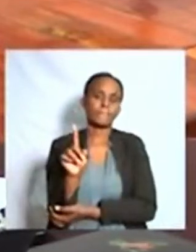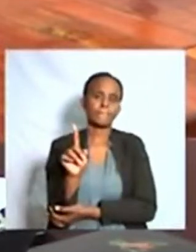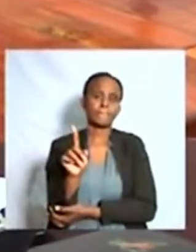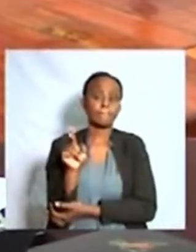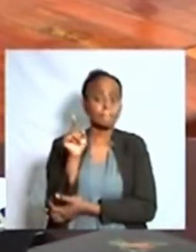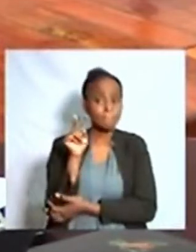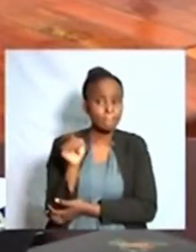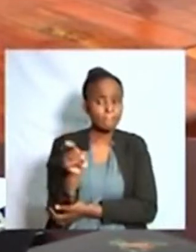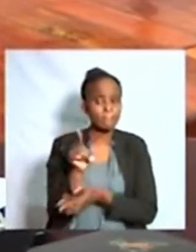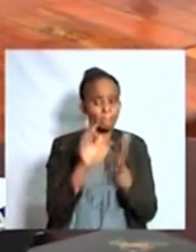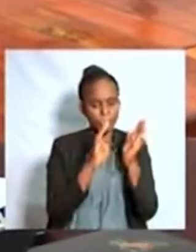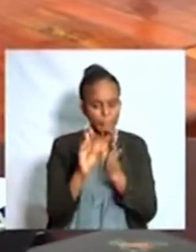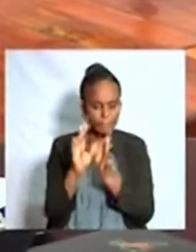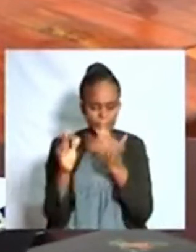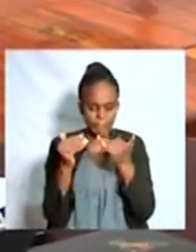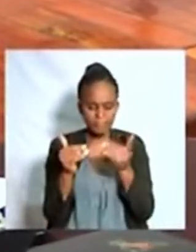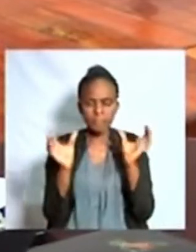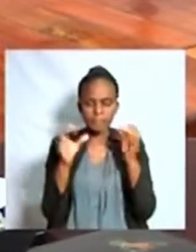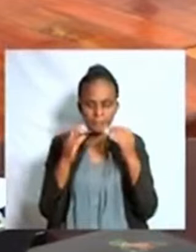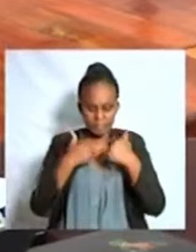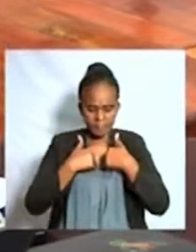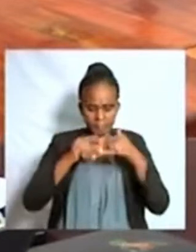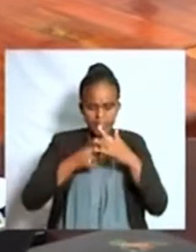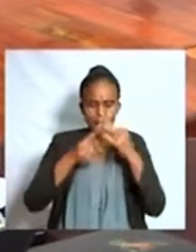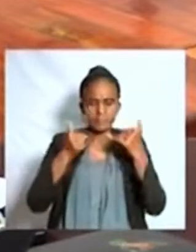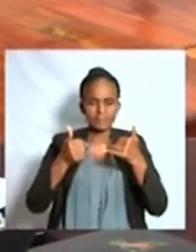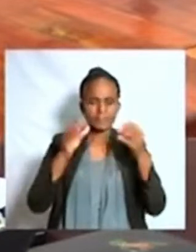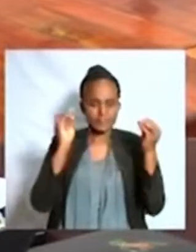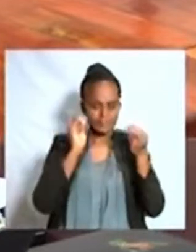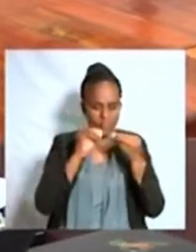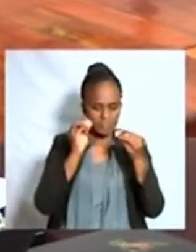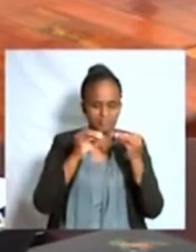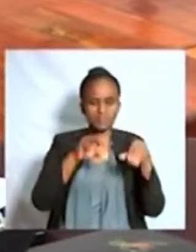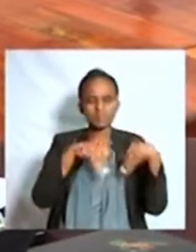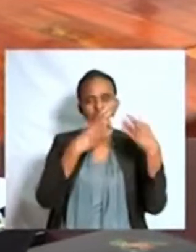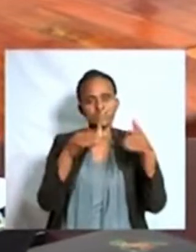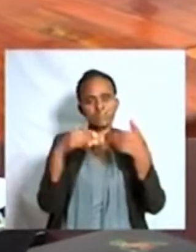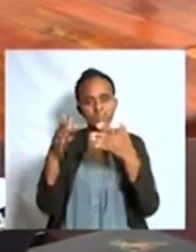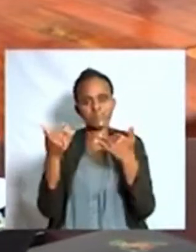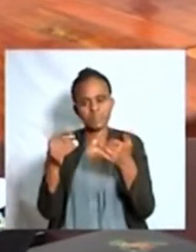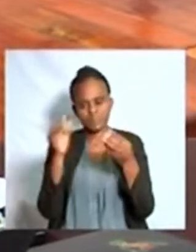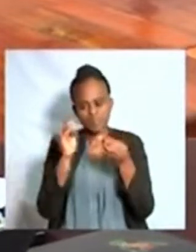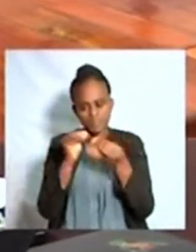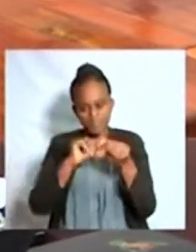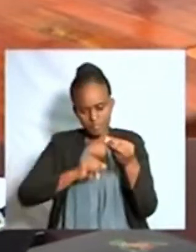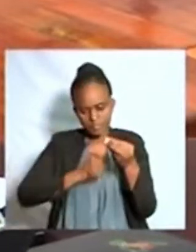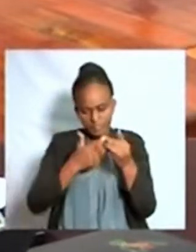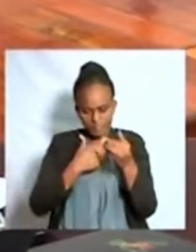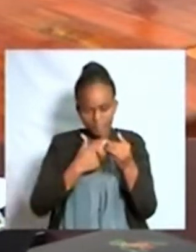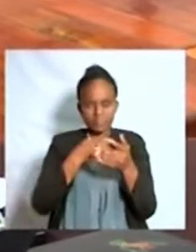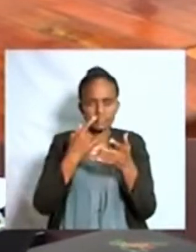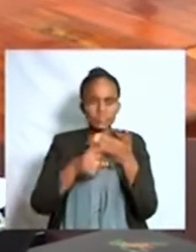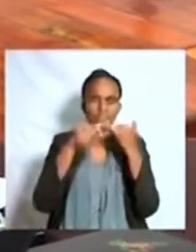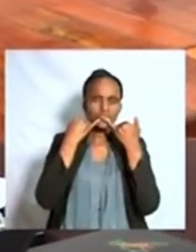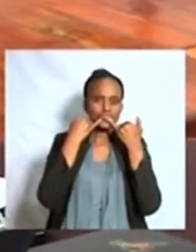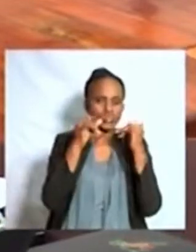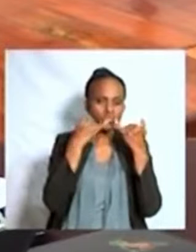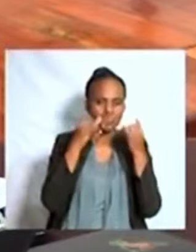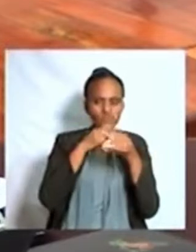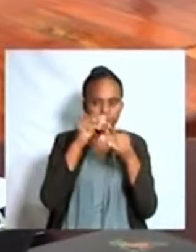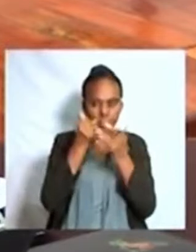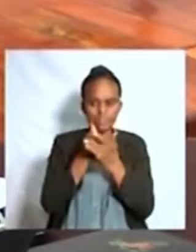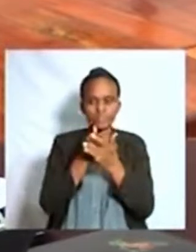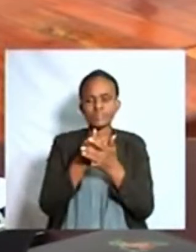a remedial measure, Chair, the Council has commenced massive distribution of bills. Further, we are undertaking the updating of the main valuation